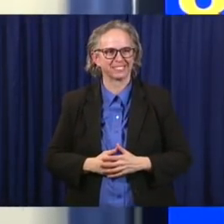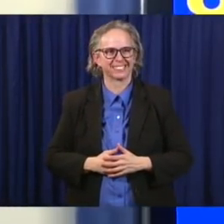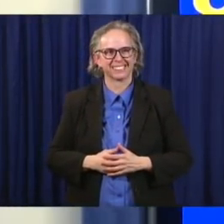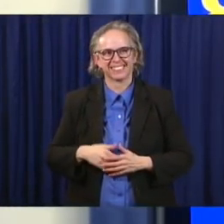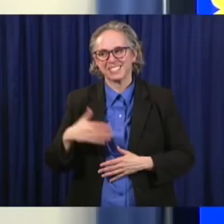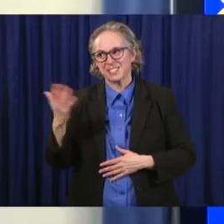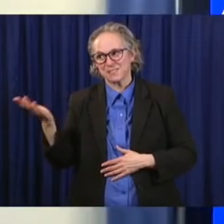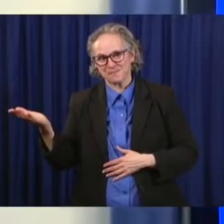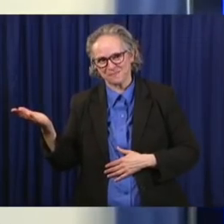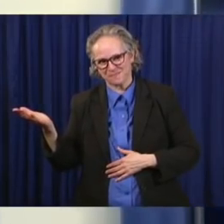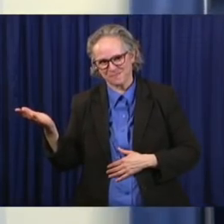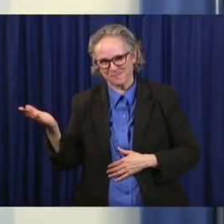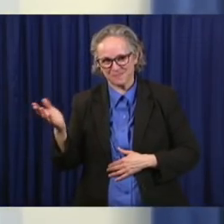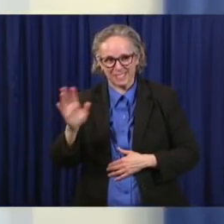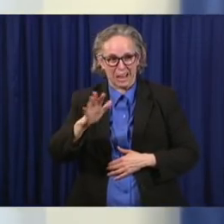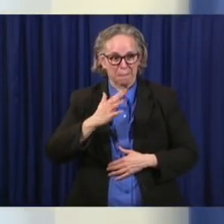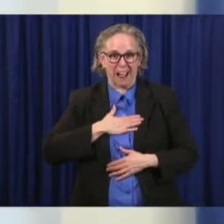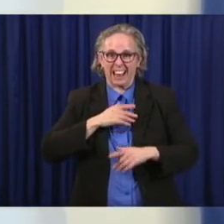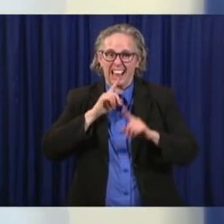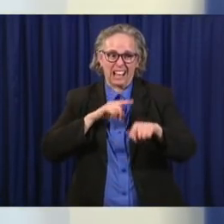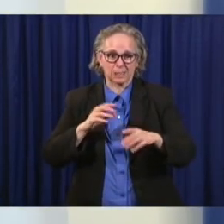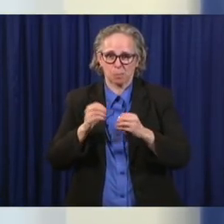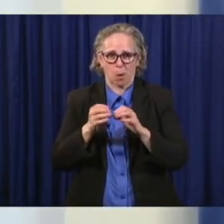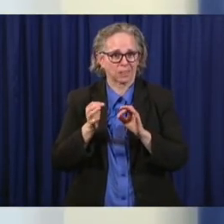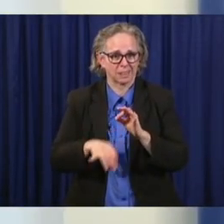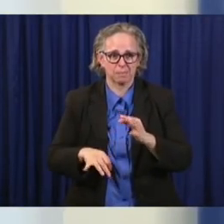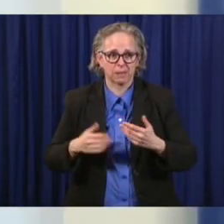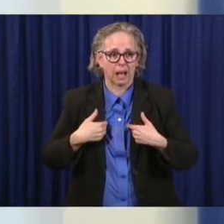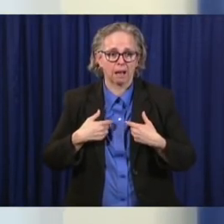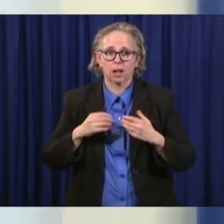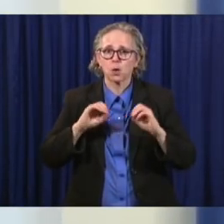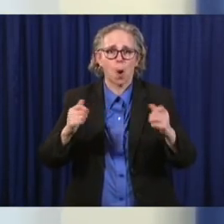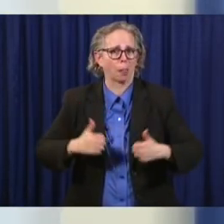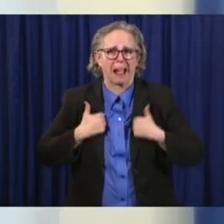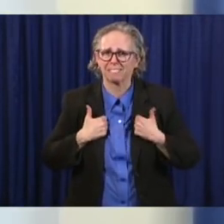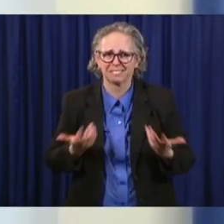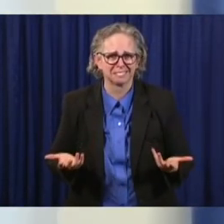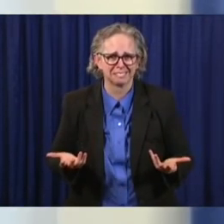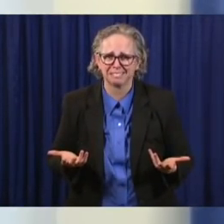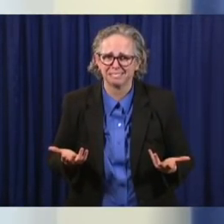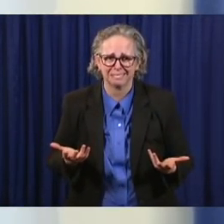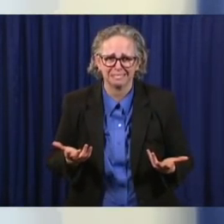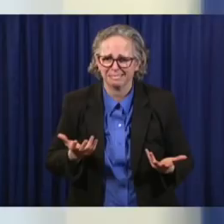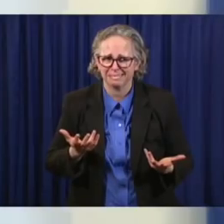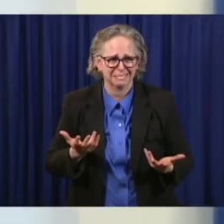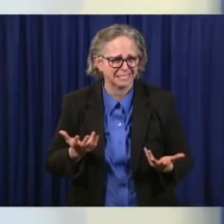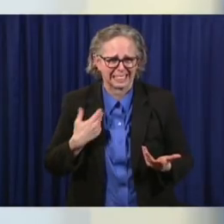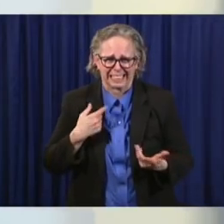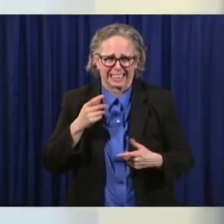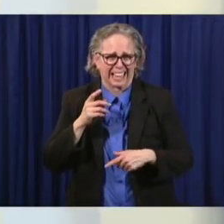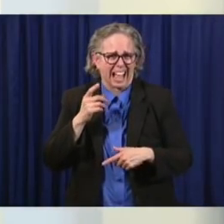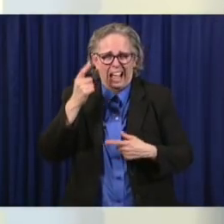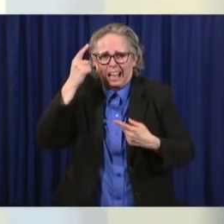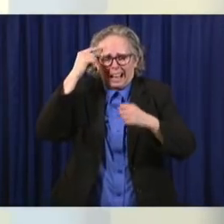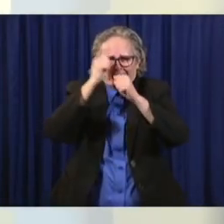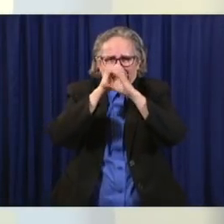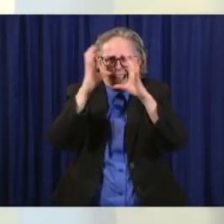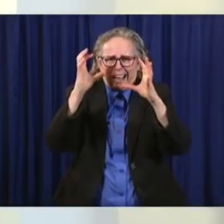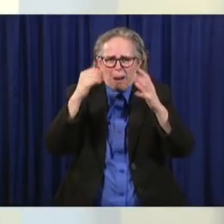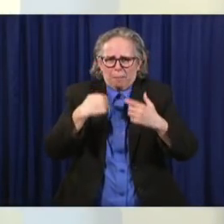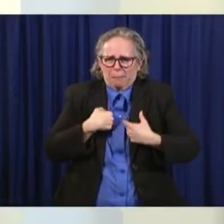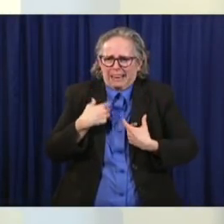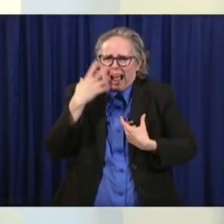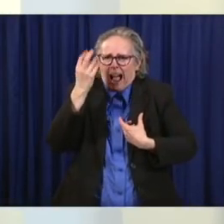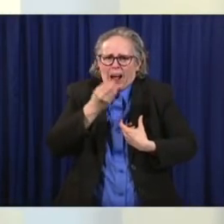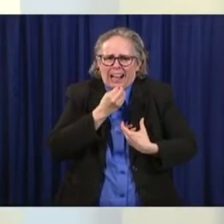Jim, my answer is simpler. I have no life right now, so I can't imagine. Taking a walk